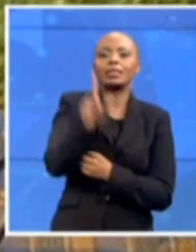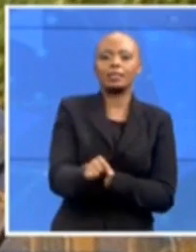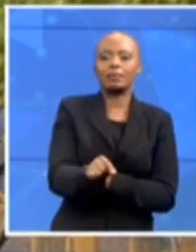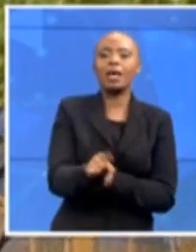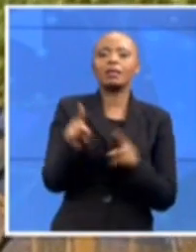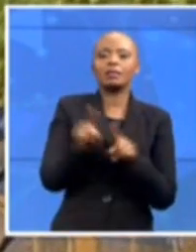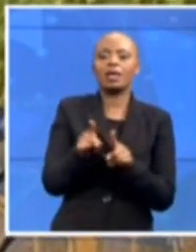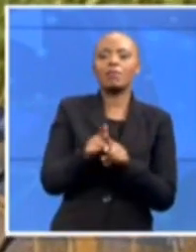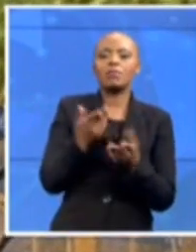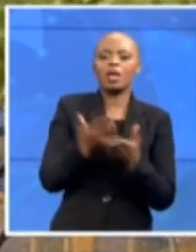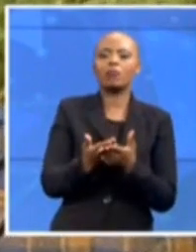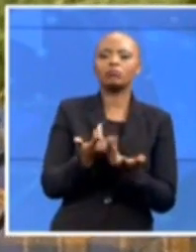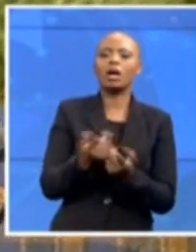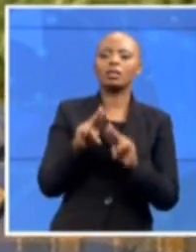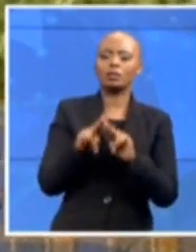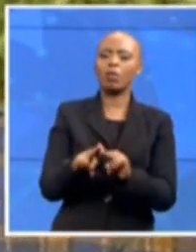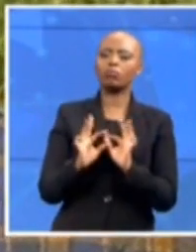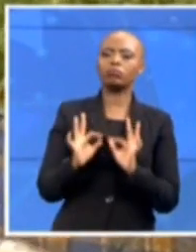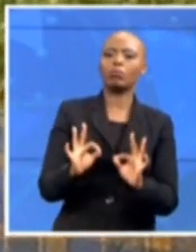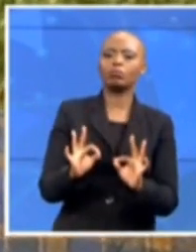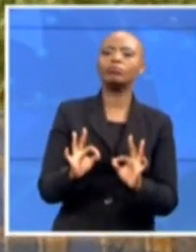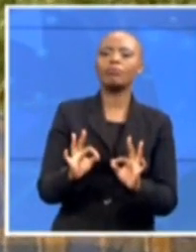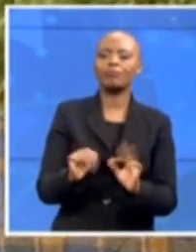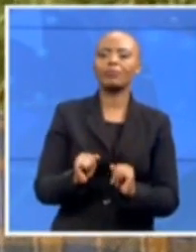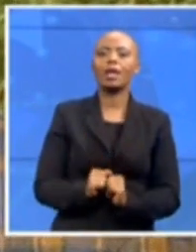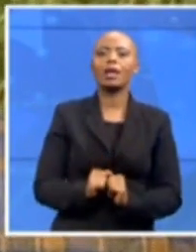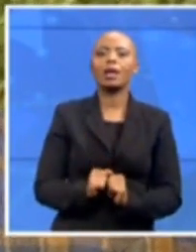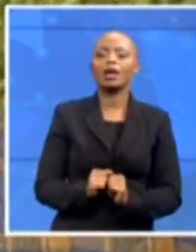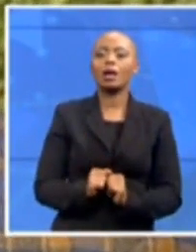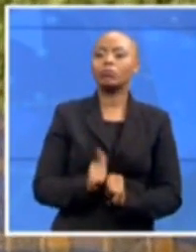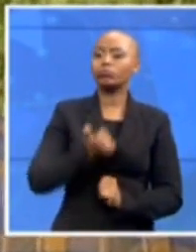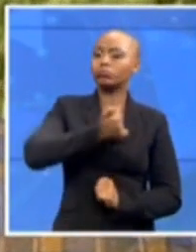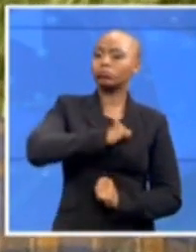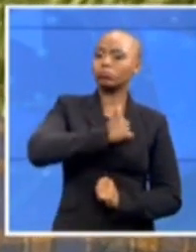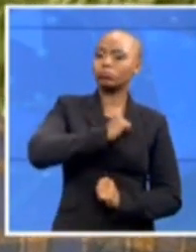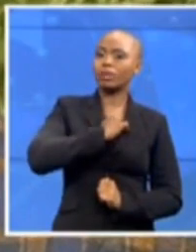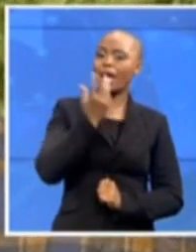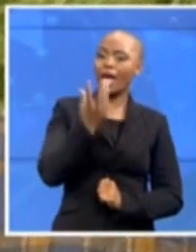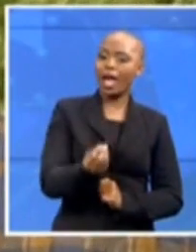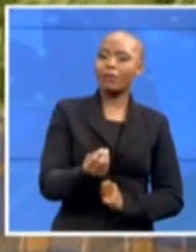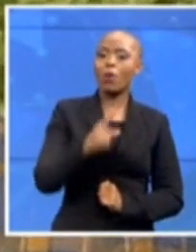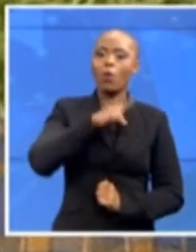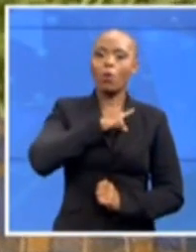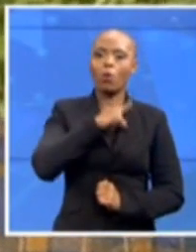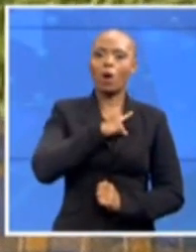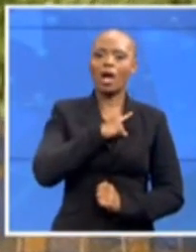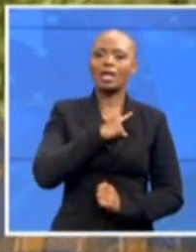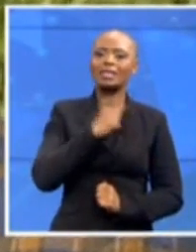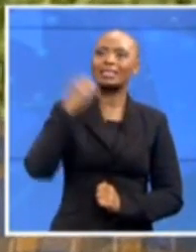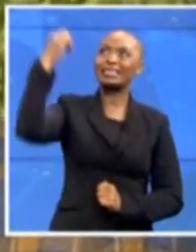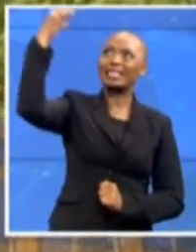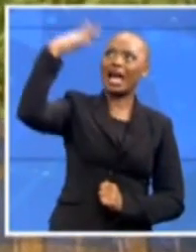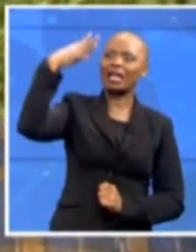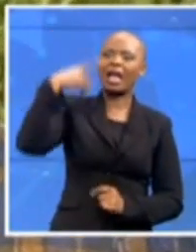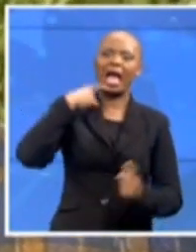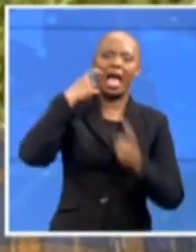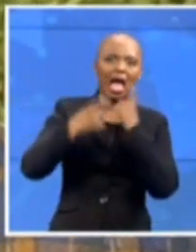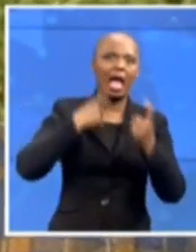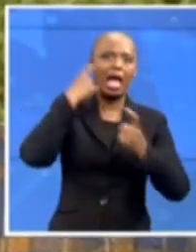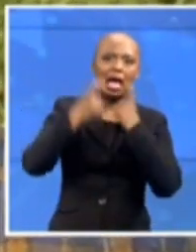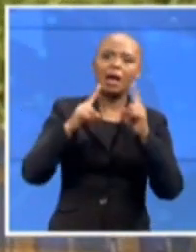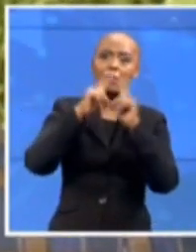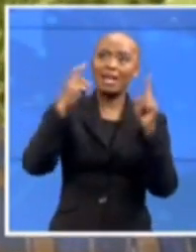very fortunate. You know, the sun that we complain about, we are now turning into an asset to supply the community with the water. So that's the